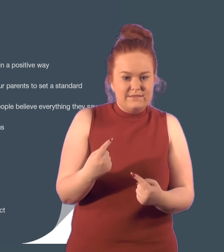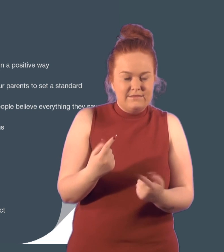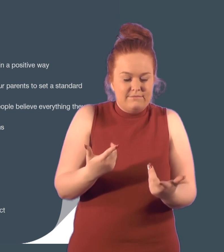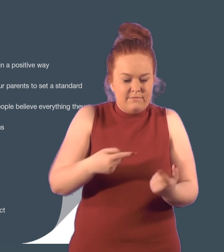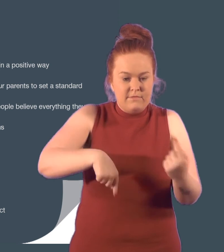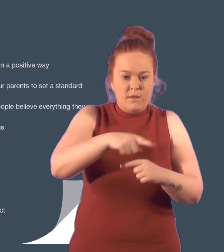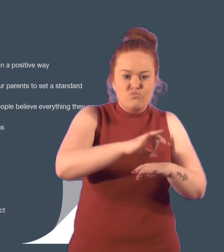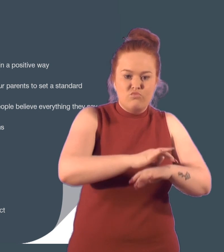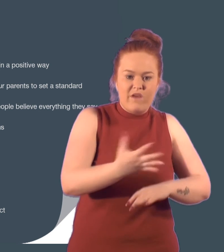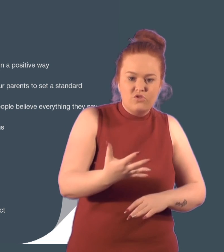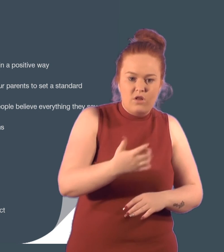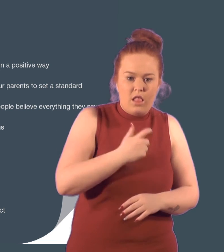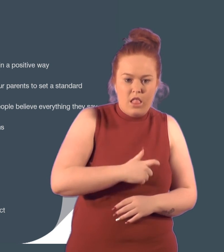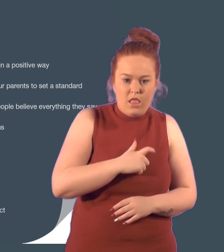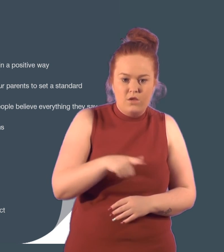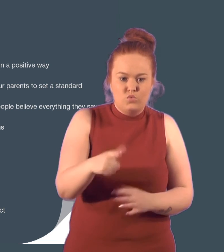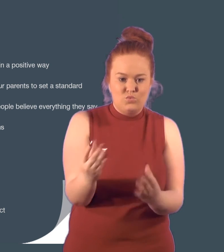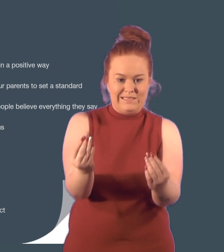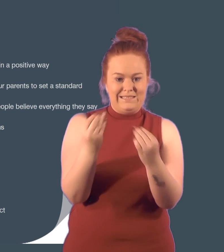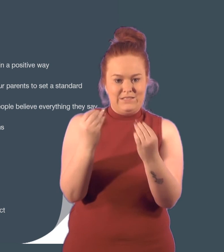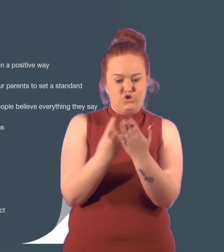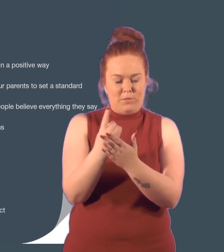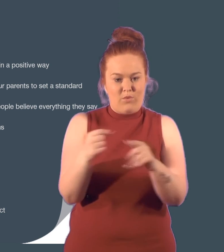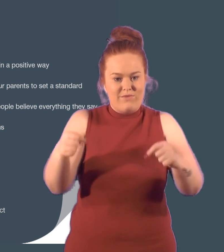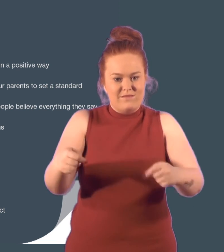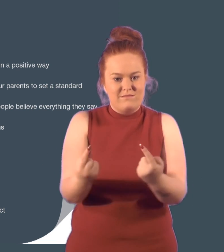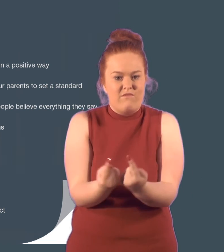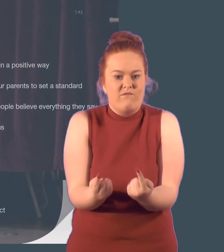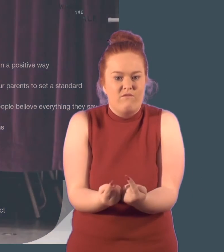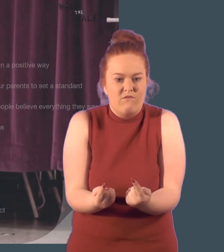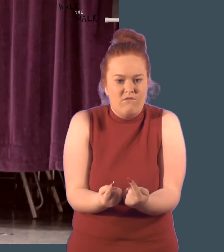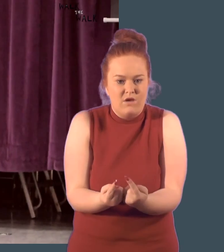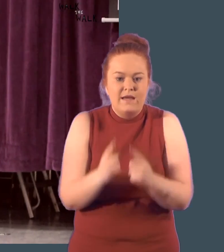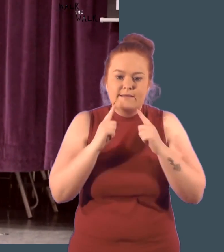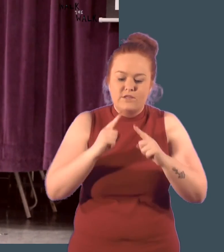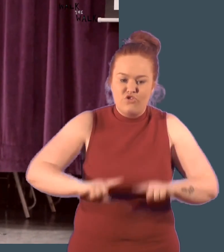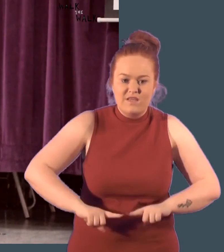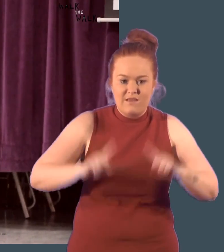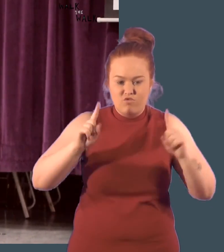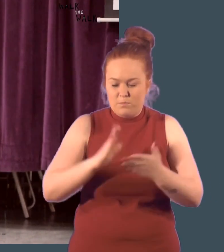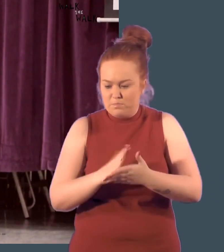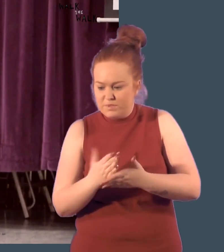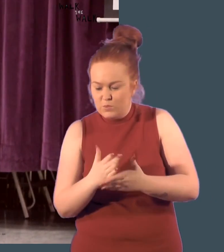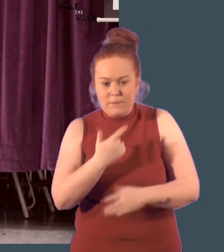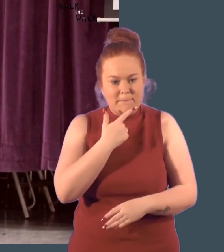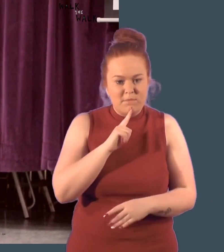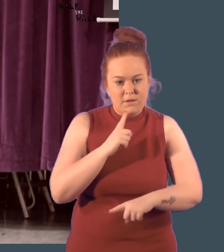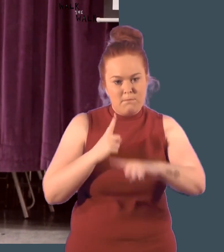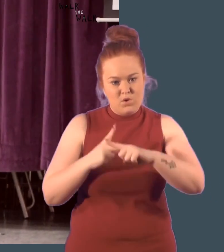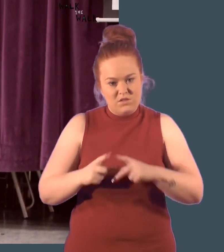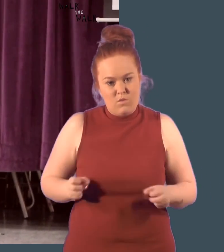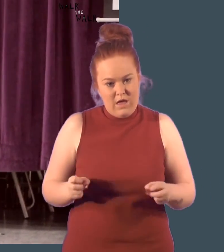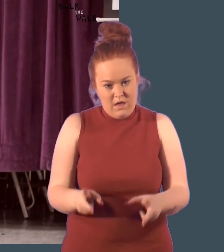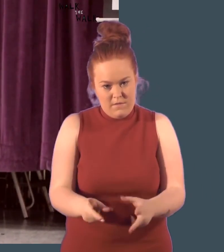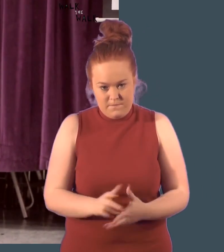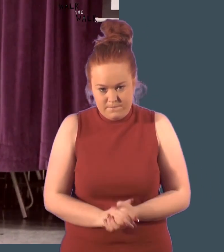saying it's up to the people who are in a professional capacity to teach us about this stuff, teach about the differences